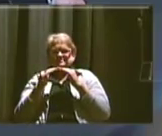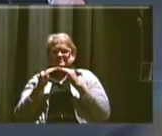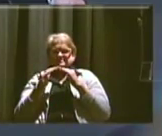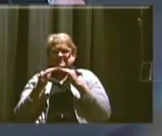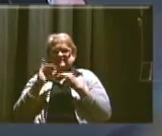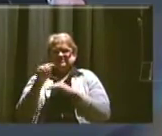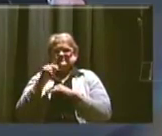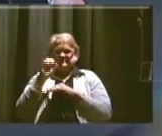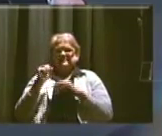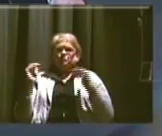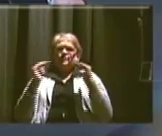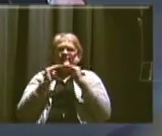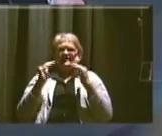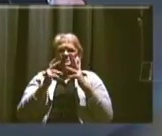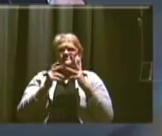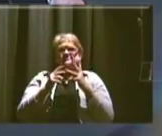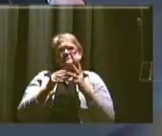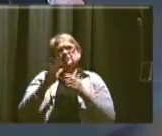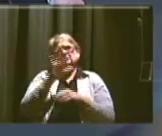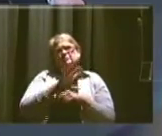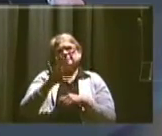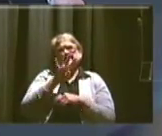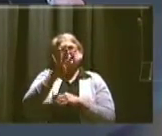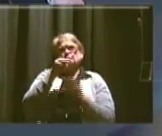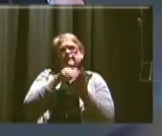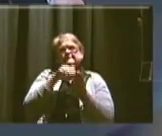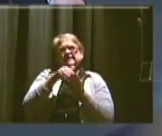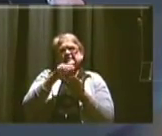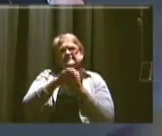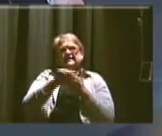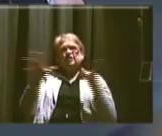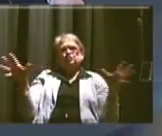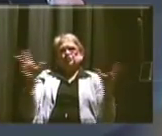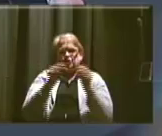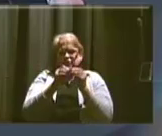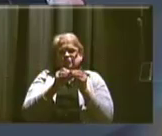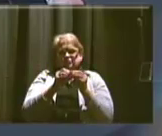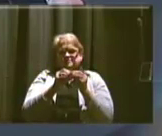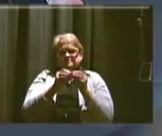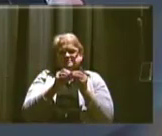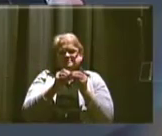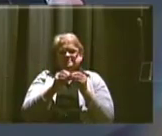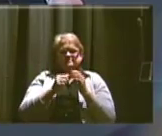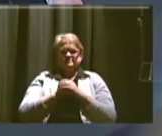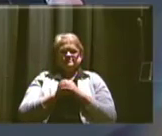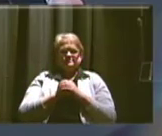we're looking at around a $4 million total then when we include the match.